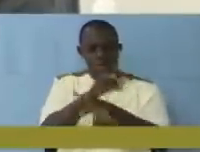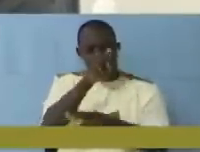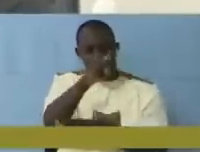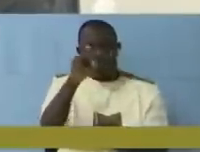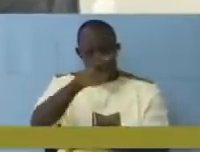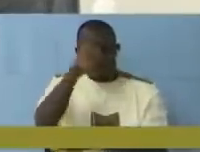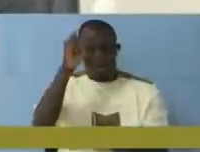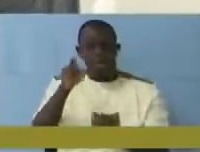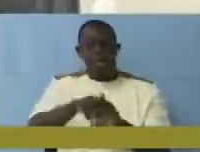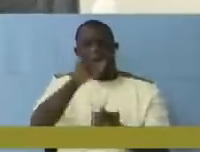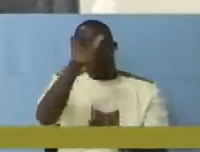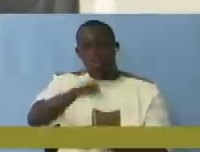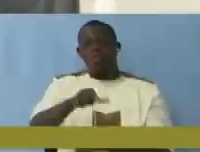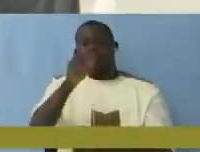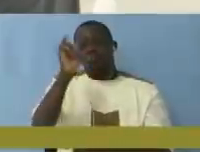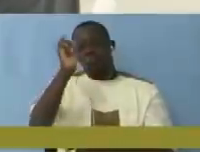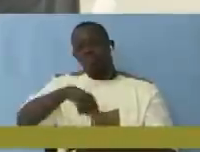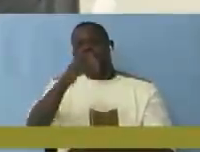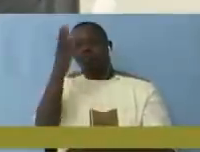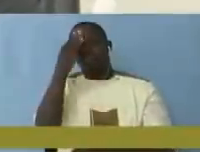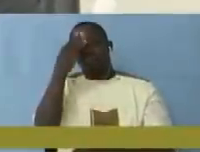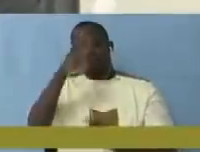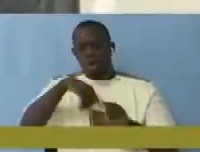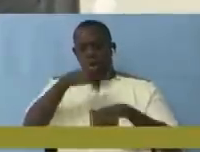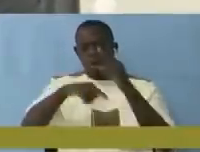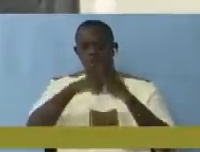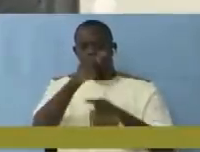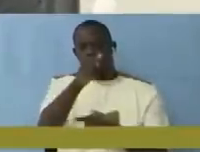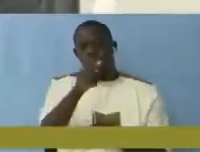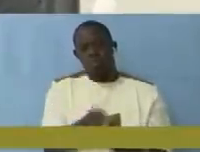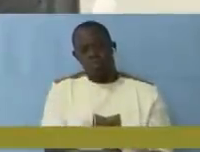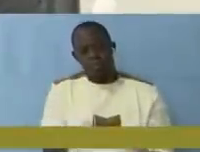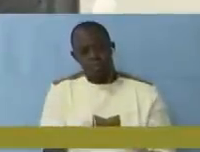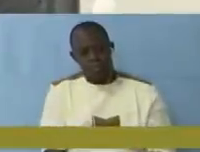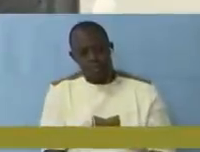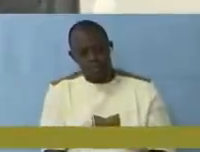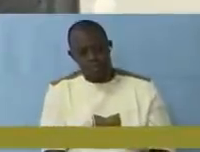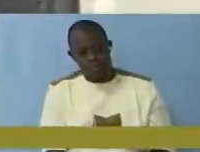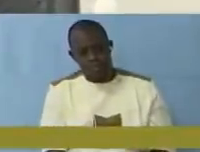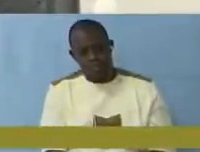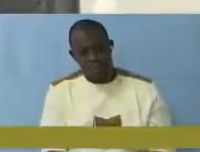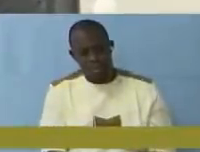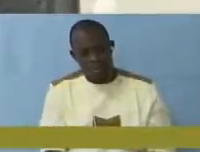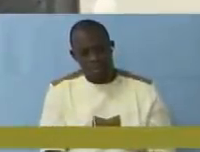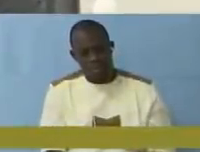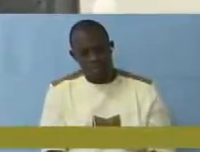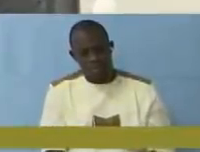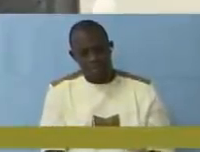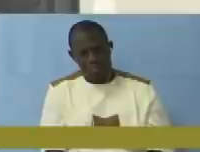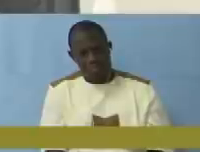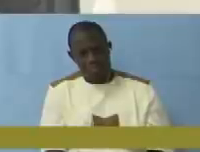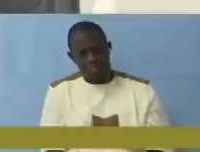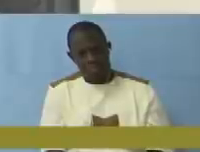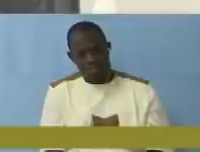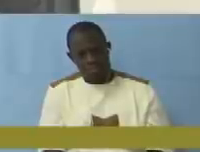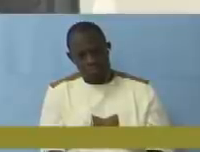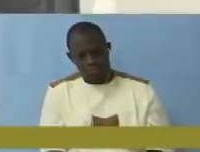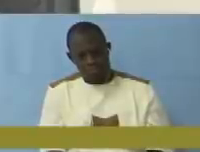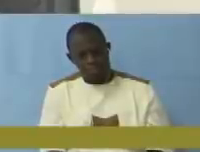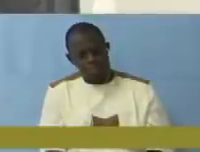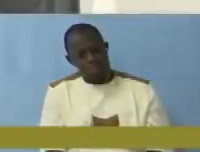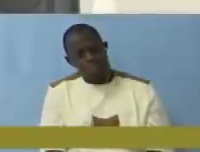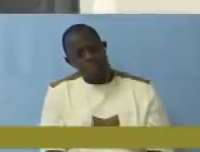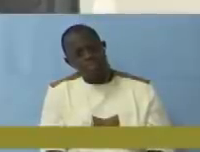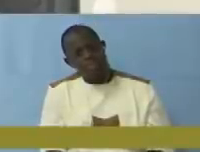knowledge about you. Afonye dalilo memba sabul ba Samba Jallow be findila nan rong mola me ko amelong anana meje anana ne amel